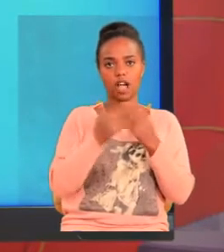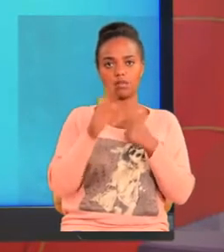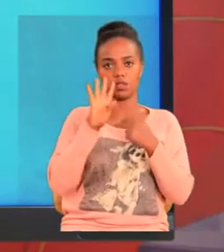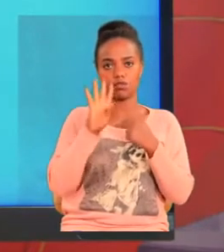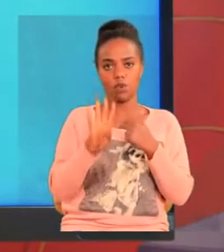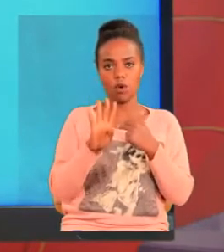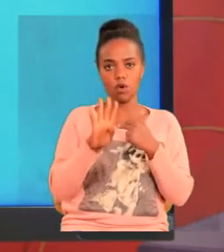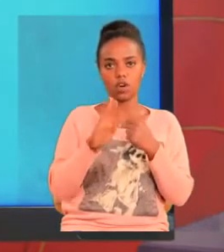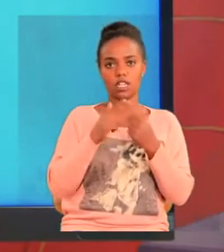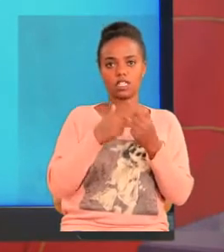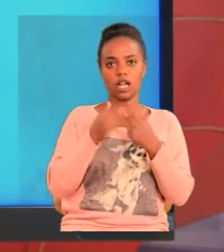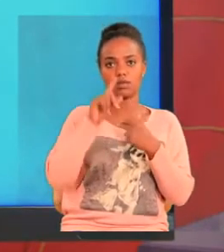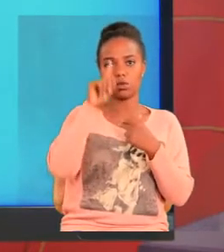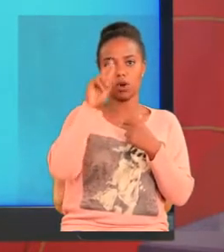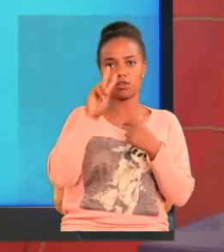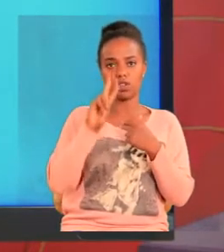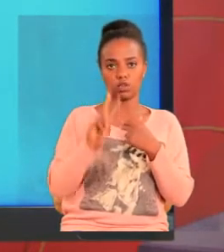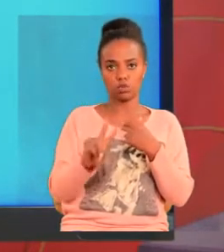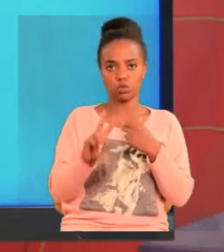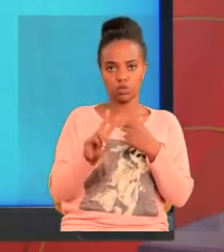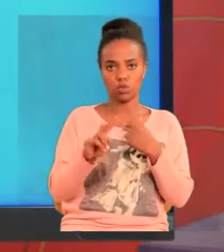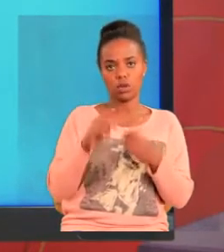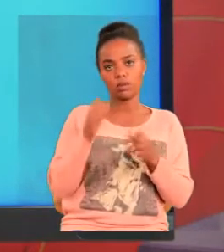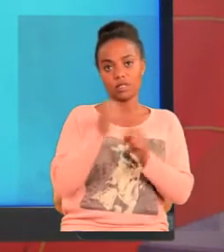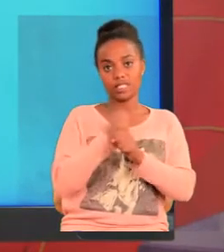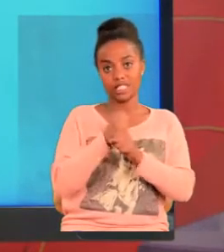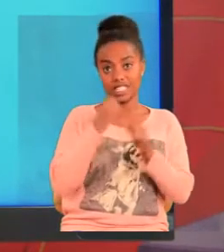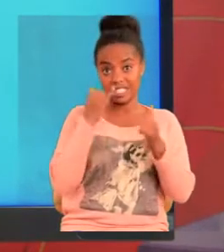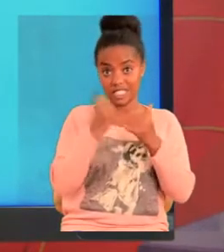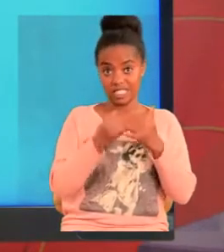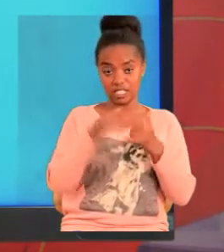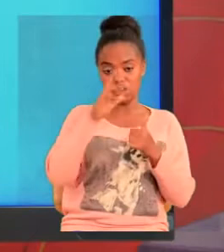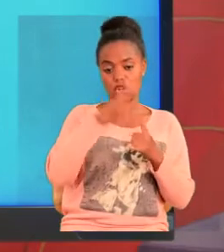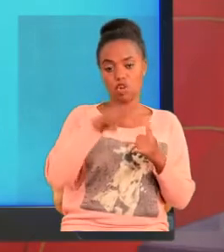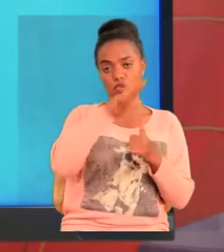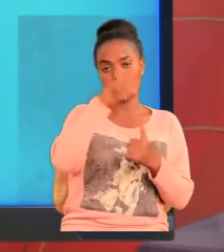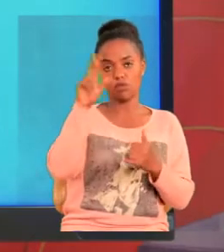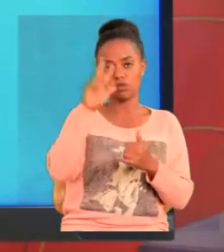is this half. When you evaluate this, you get square root of 13.